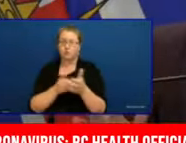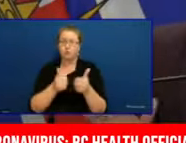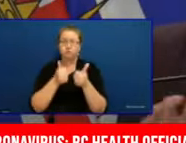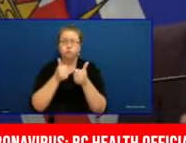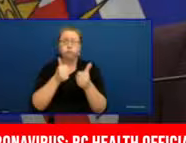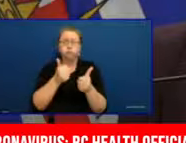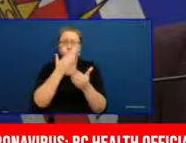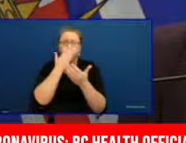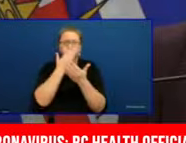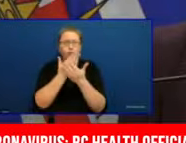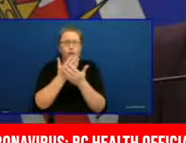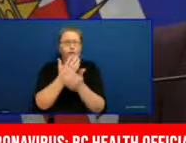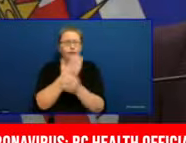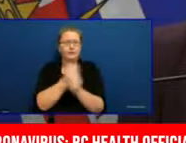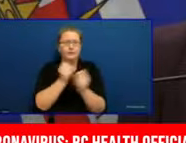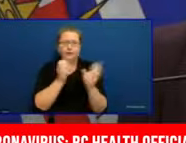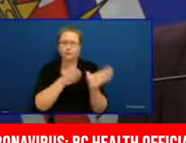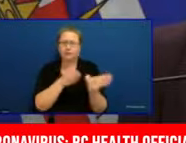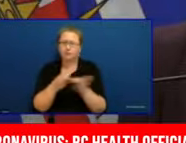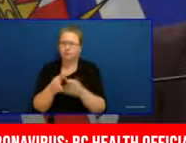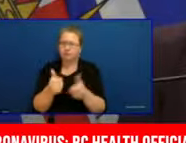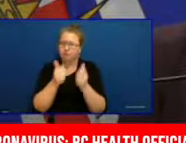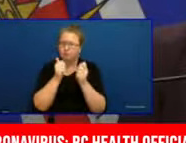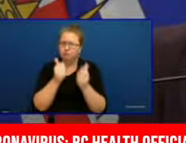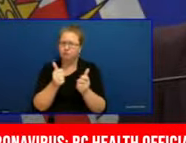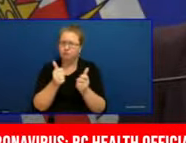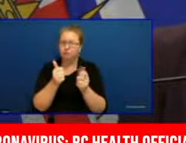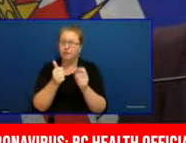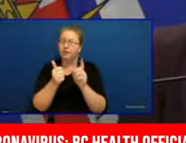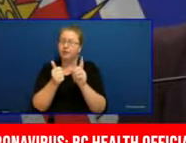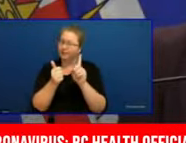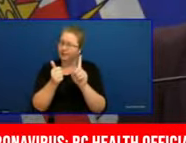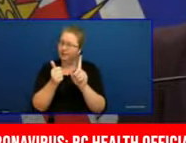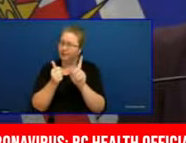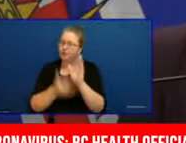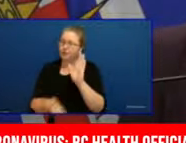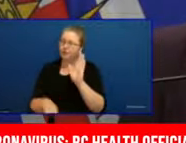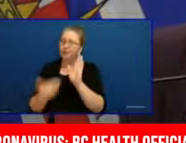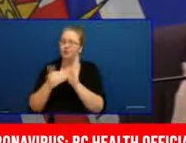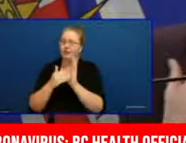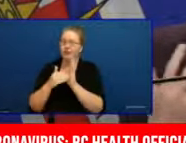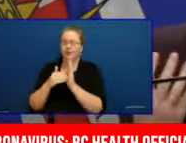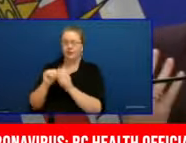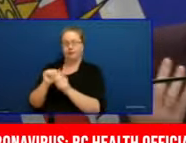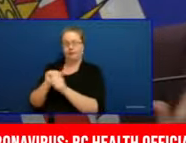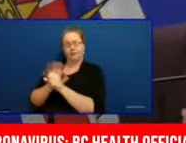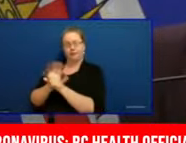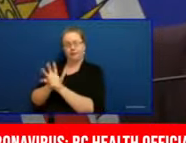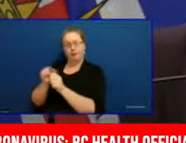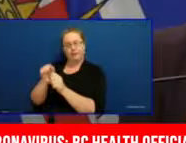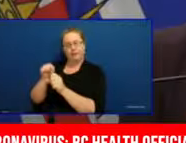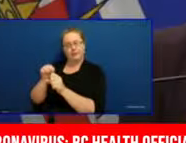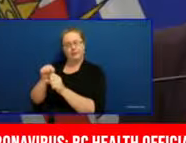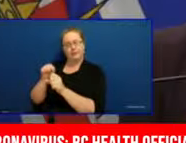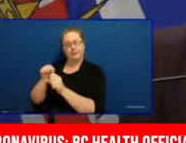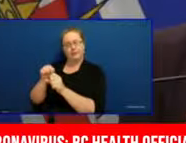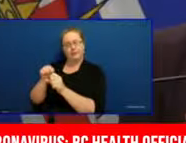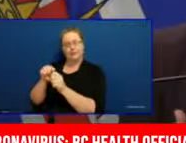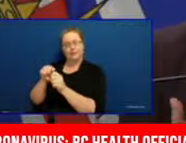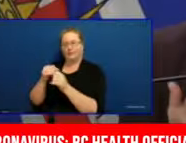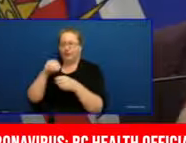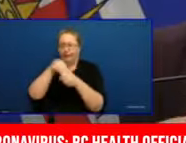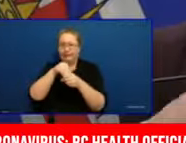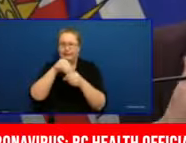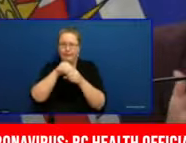have had really good safety plans, but what we've seen is we're learning more about the virus, and it's not about people not doing the right thing.